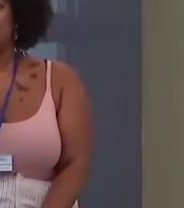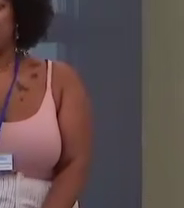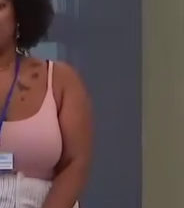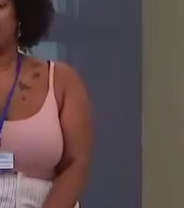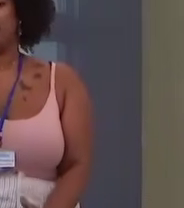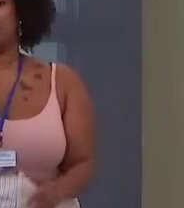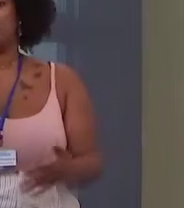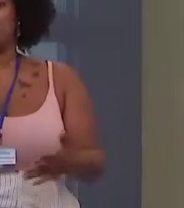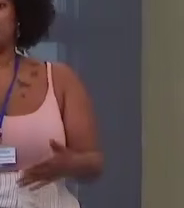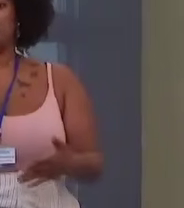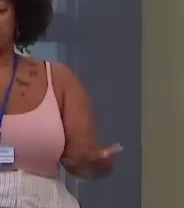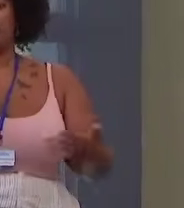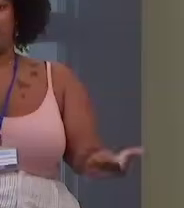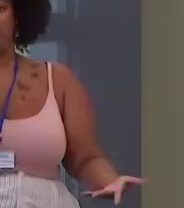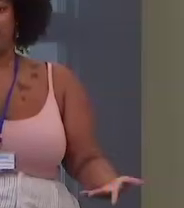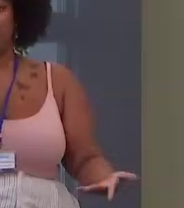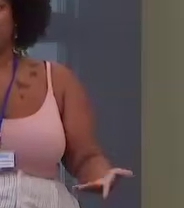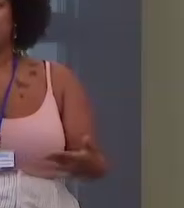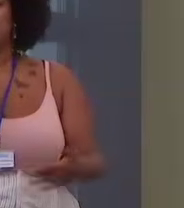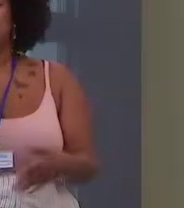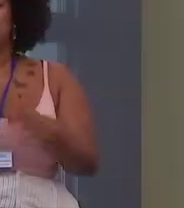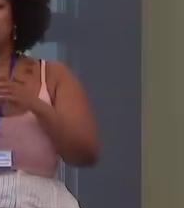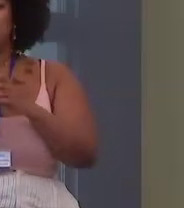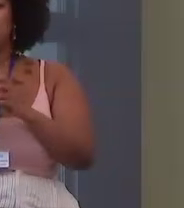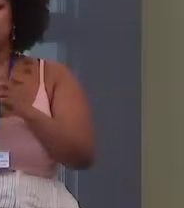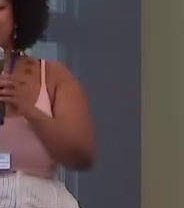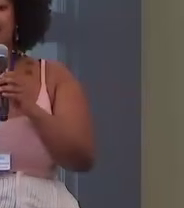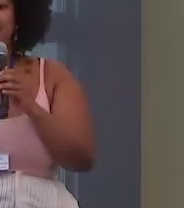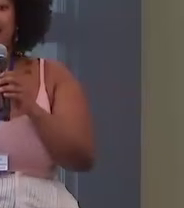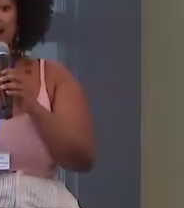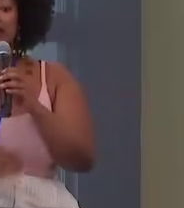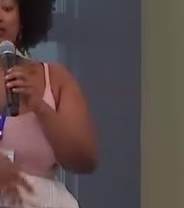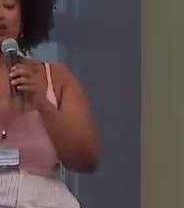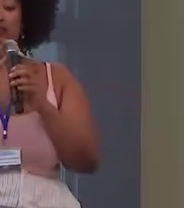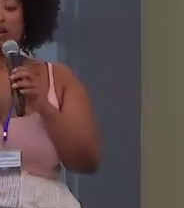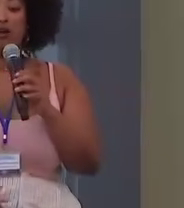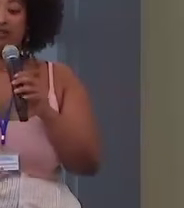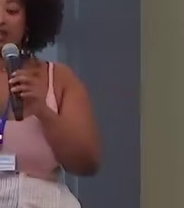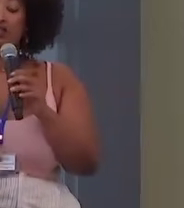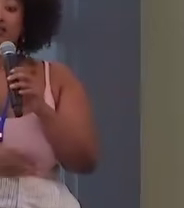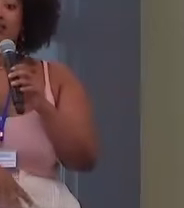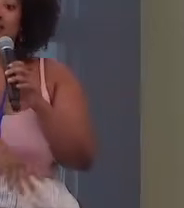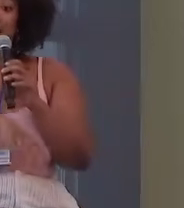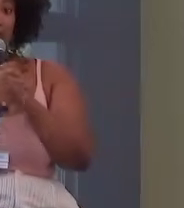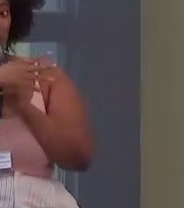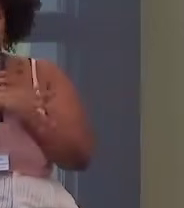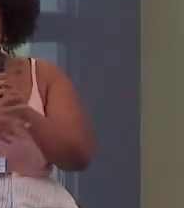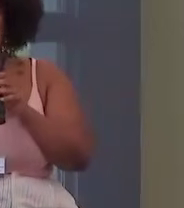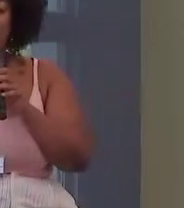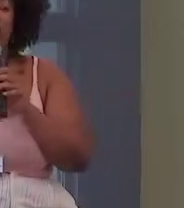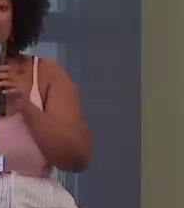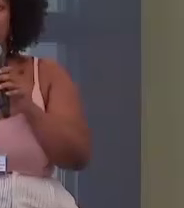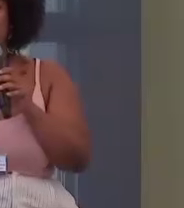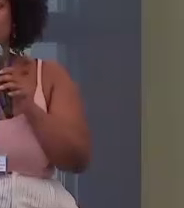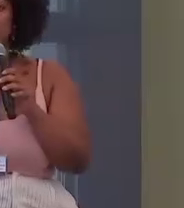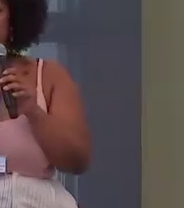system, then they're going to respond that way. So if you go in saying, hi, these are all of my qualifications, I'm